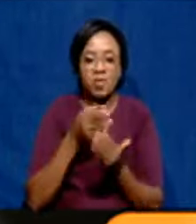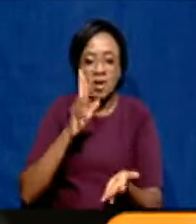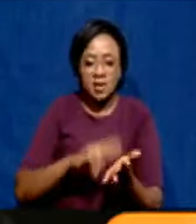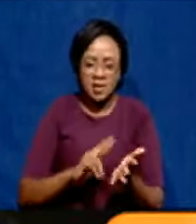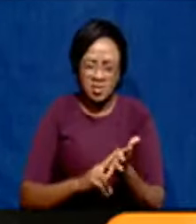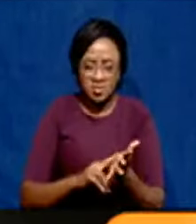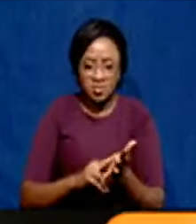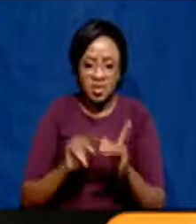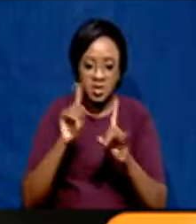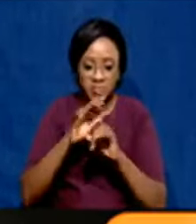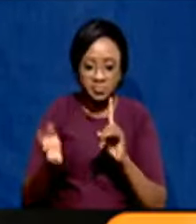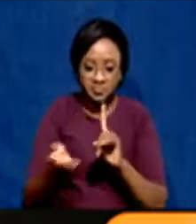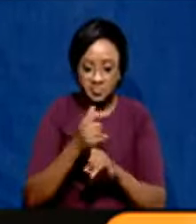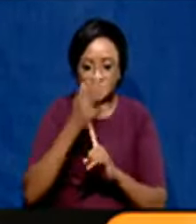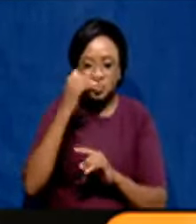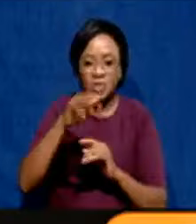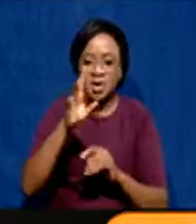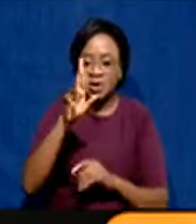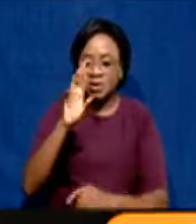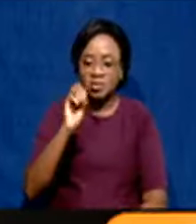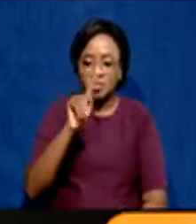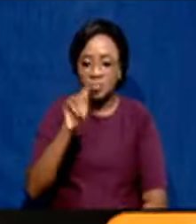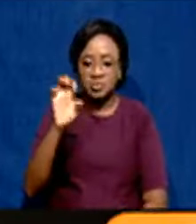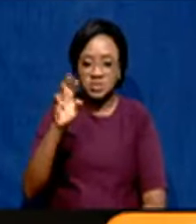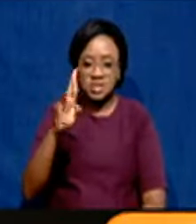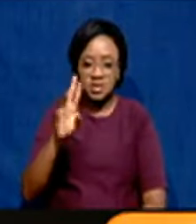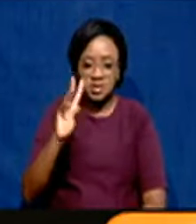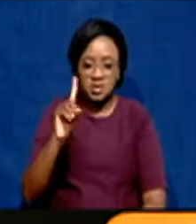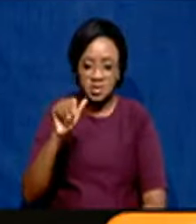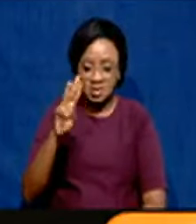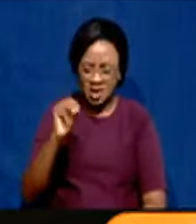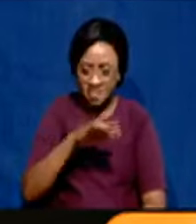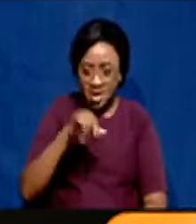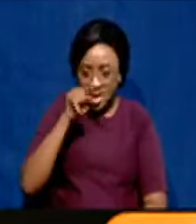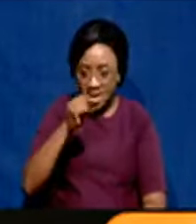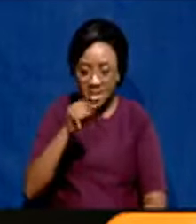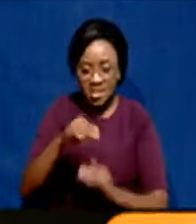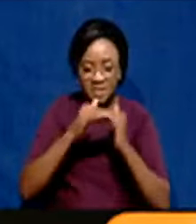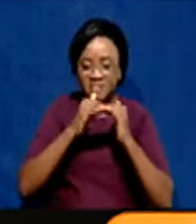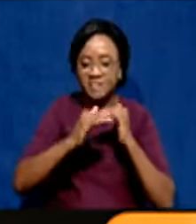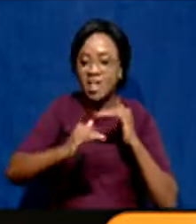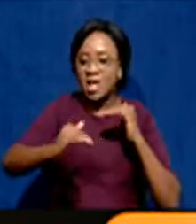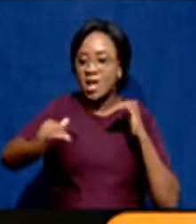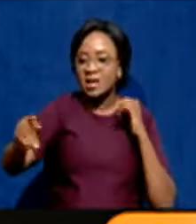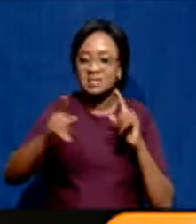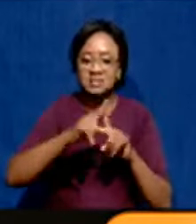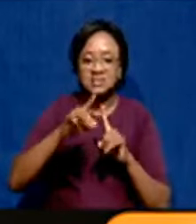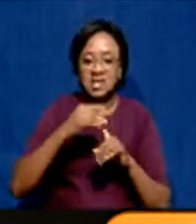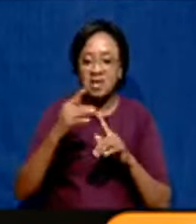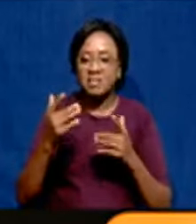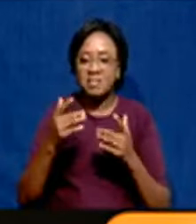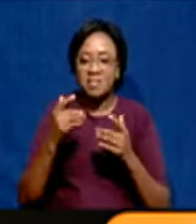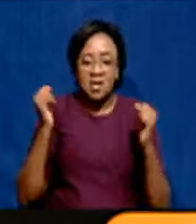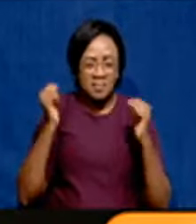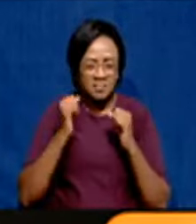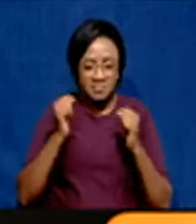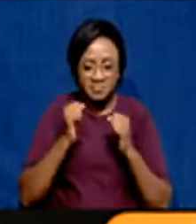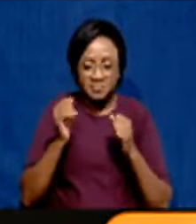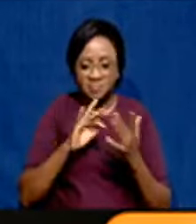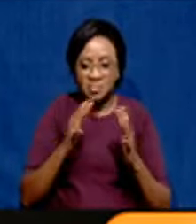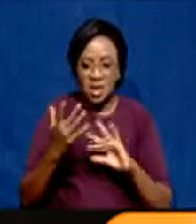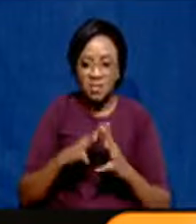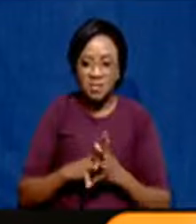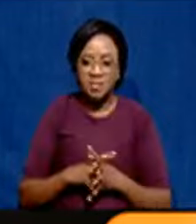Why? Because Rotterdam is a flat course, and it's one of the courses that is below sea level. We know about Netherlands and how they reclaim land.